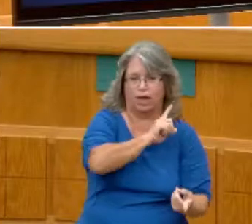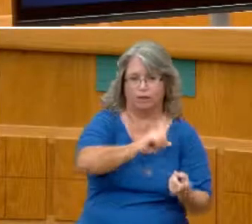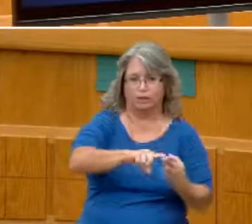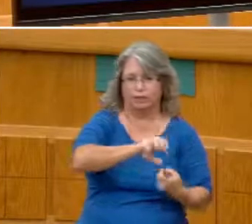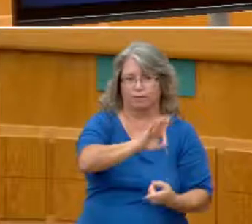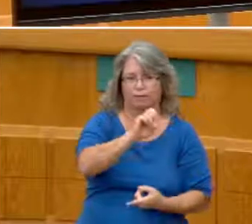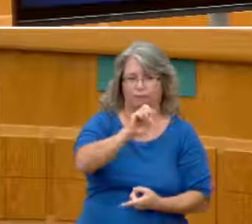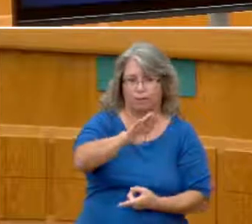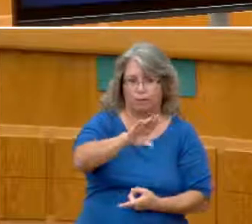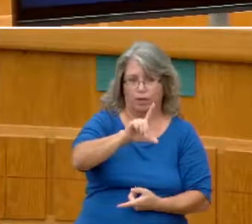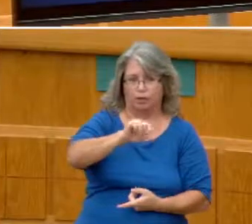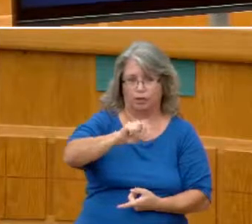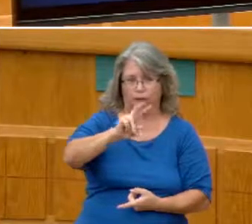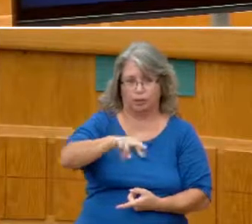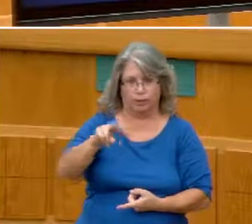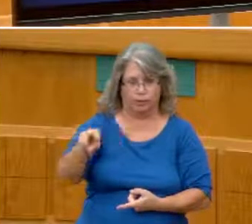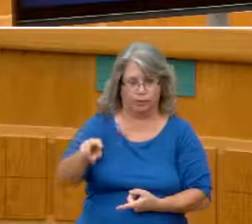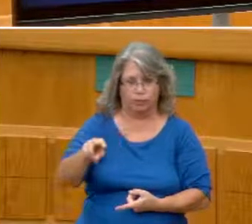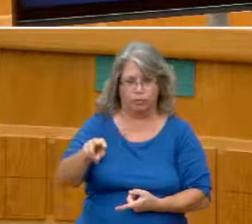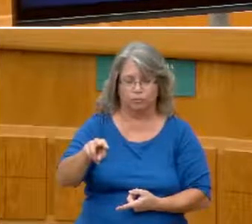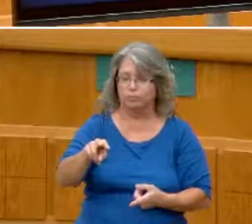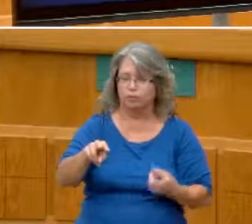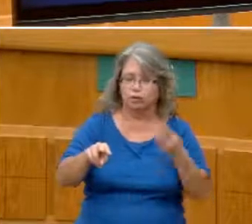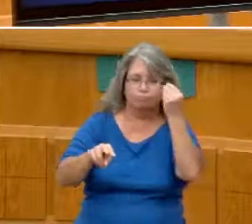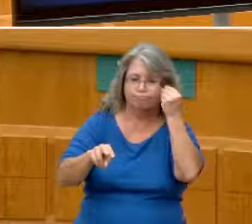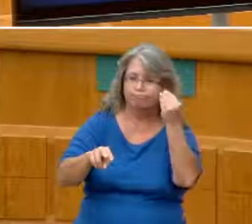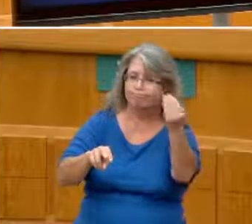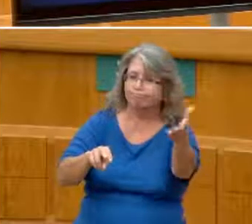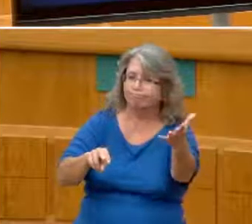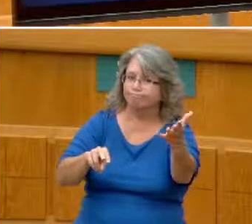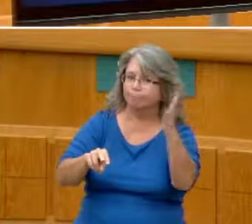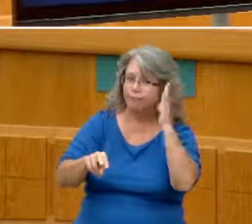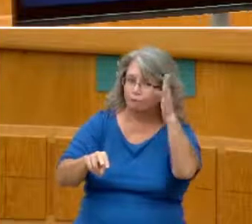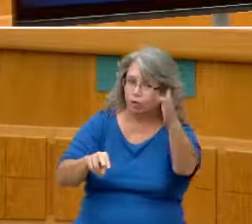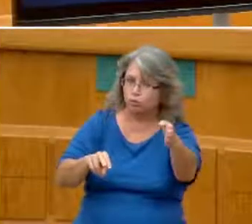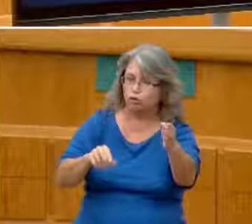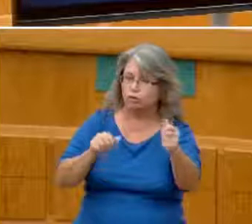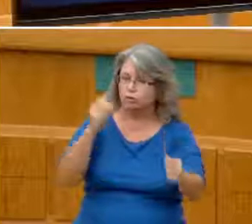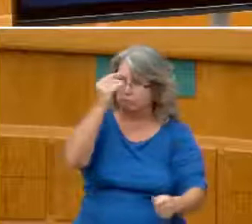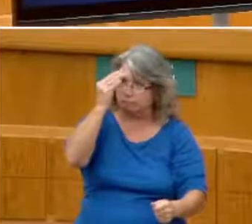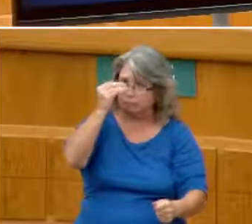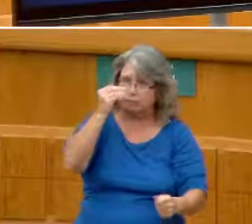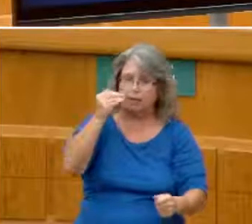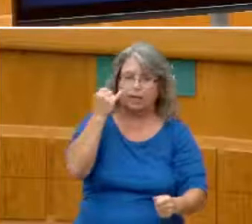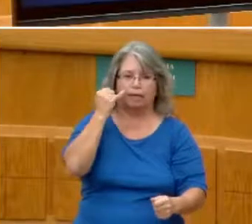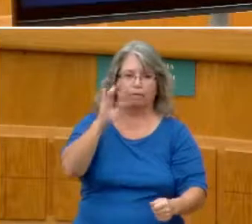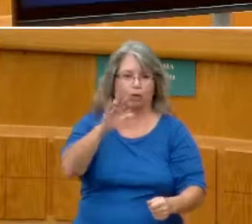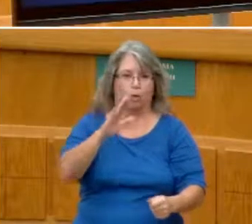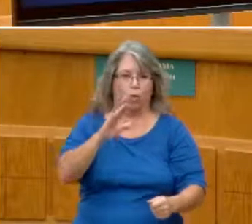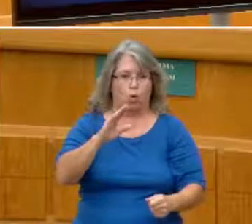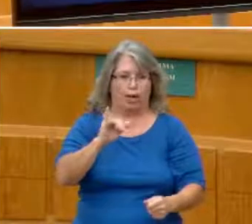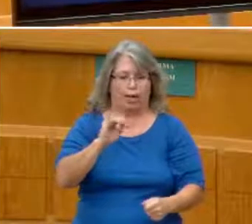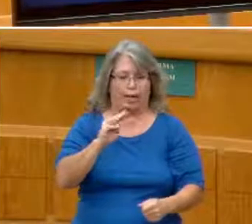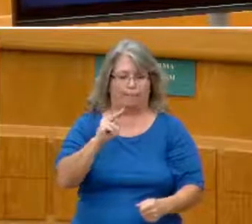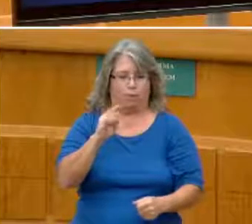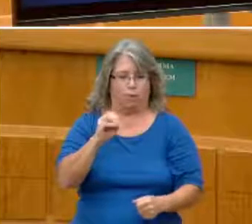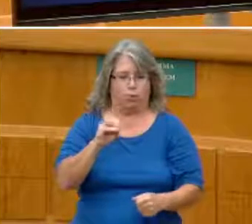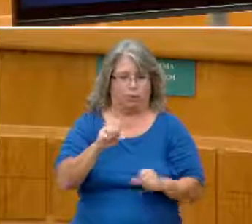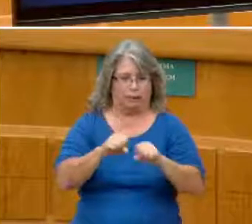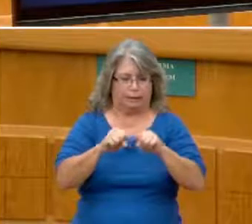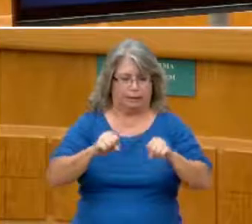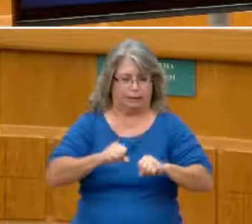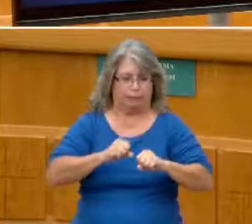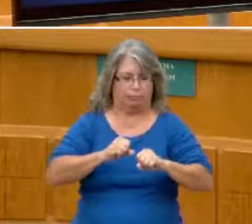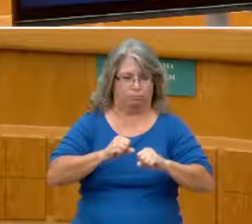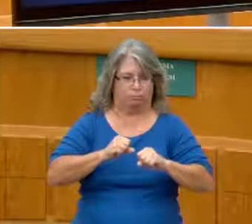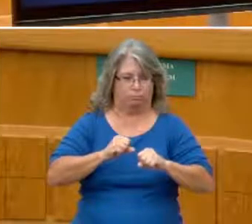This information is just for future consideration if you are immunosuppressed and would like to receive a fourth dose.